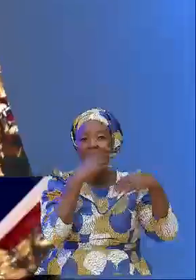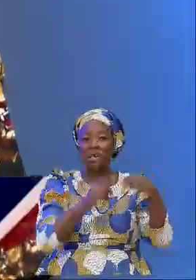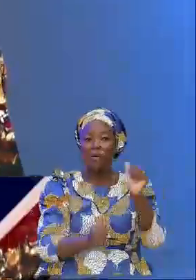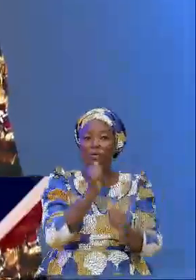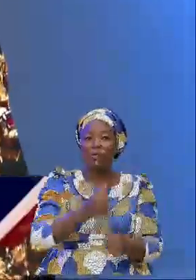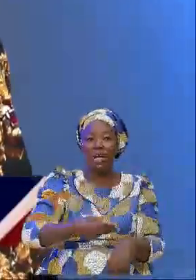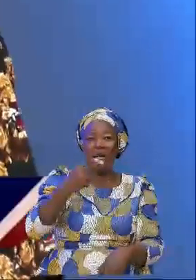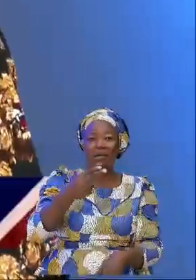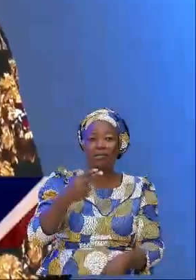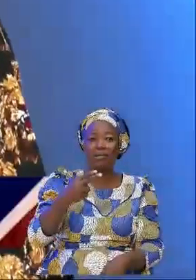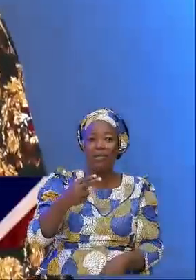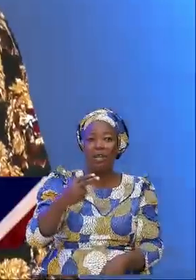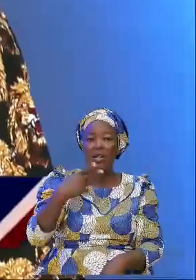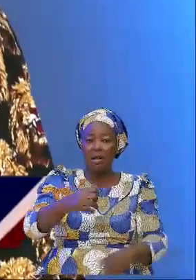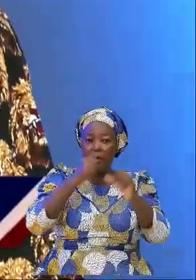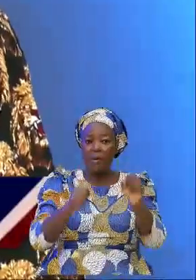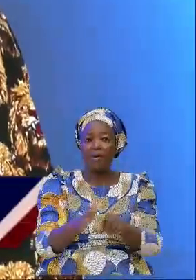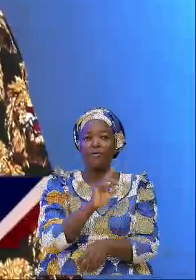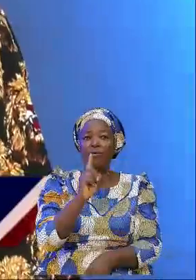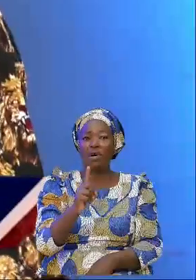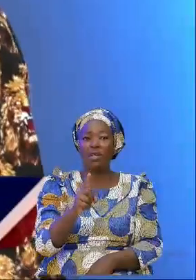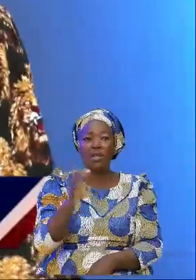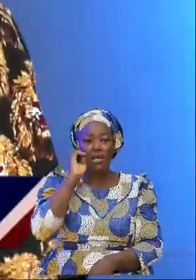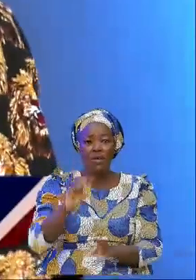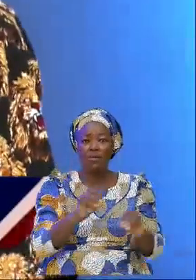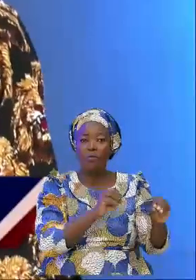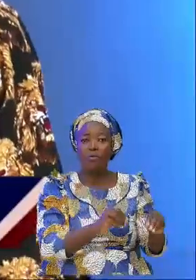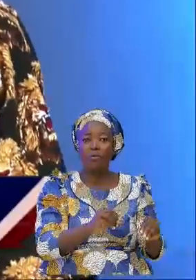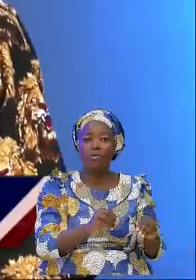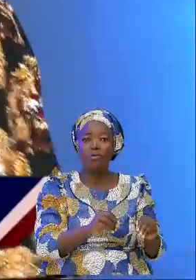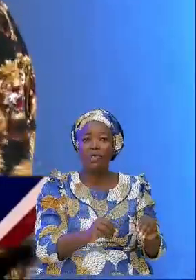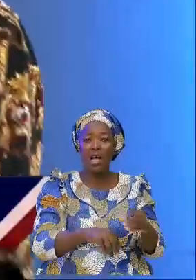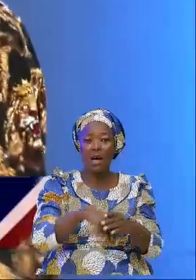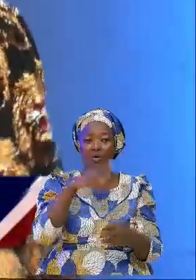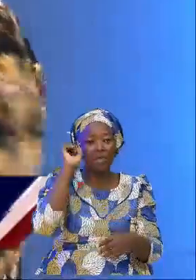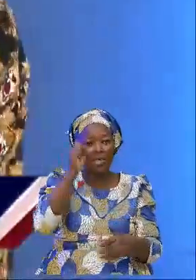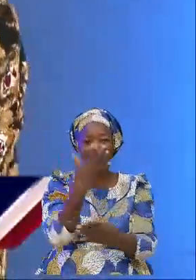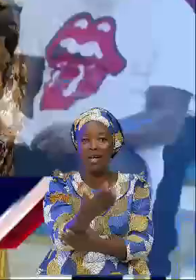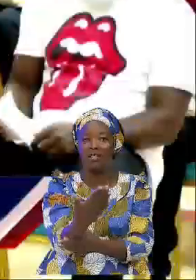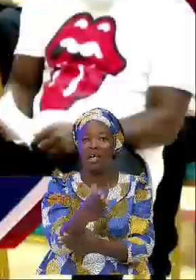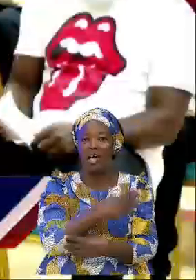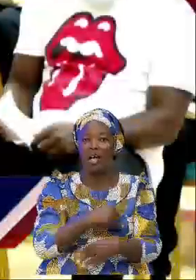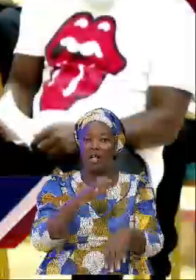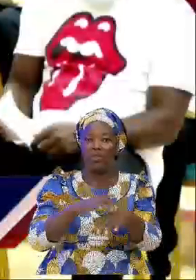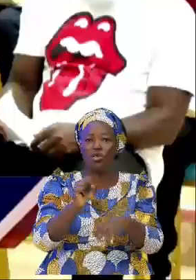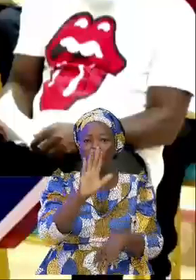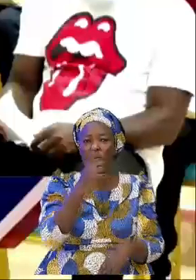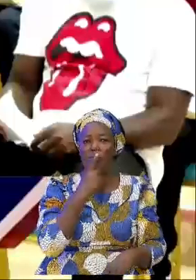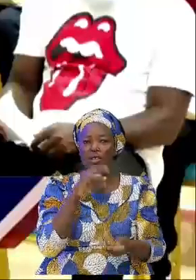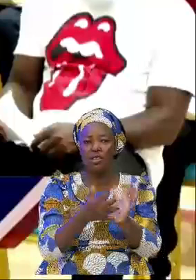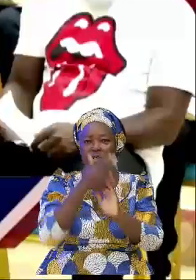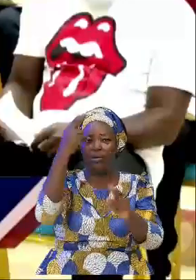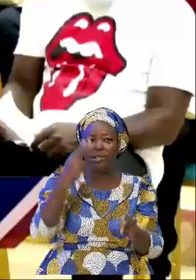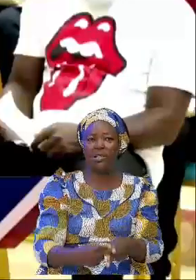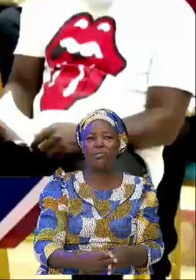himself, the God of heaven, the Most High, the powerful one, he puts forth